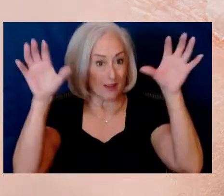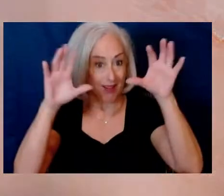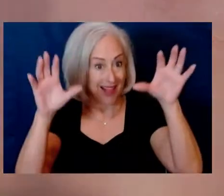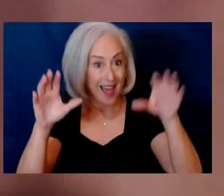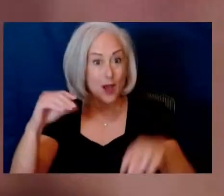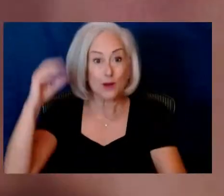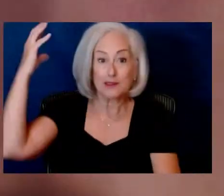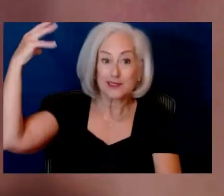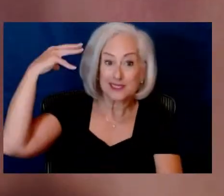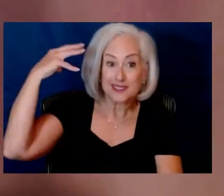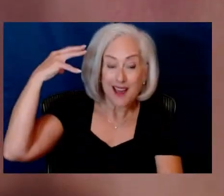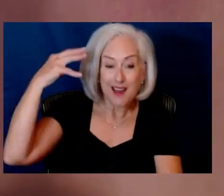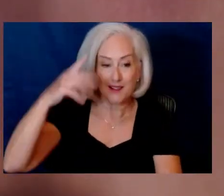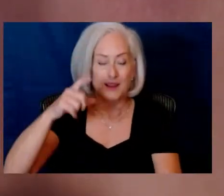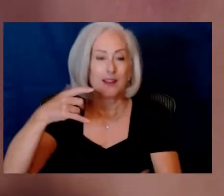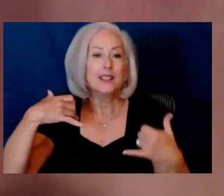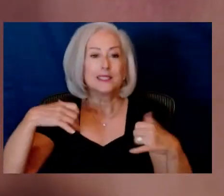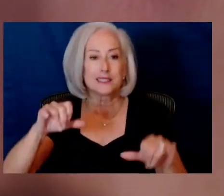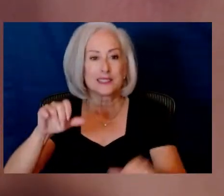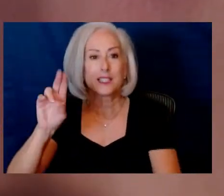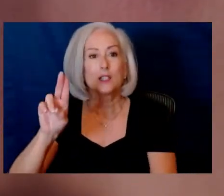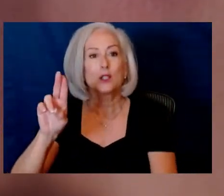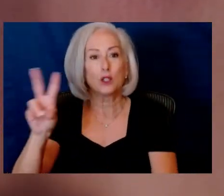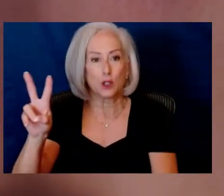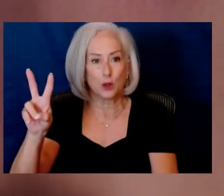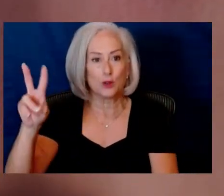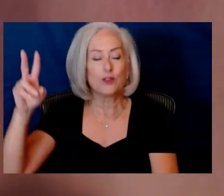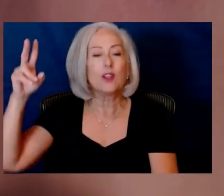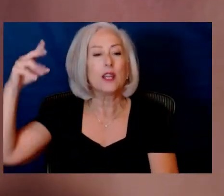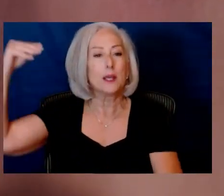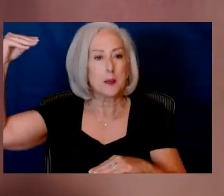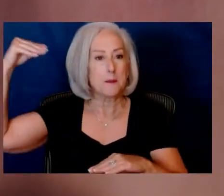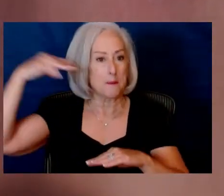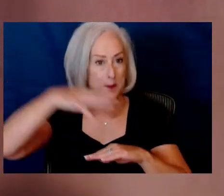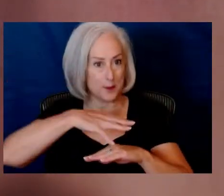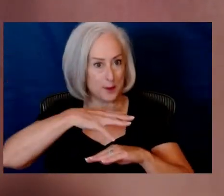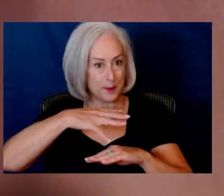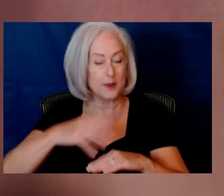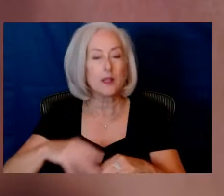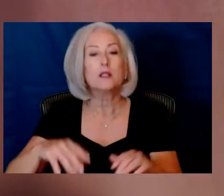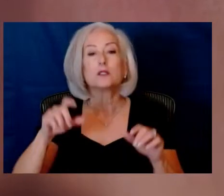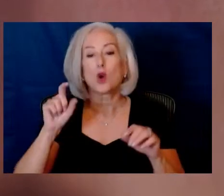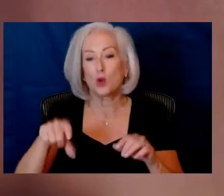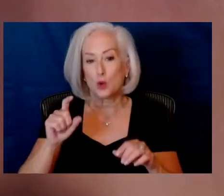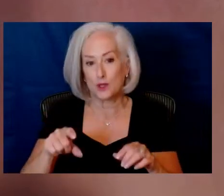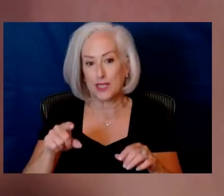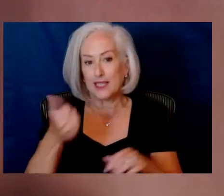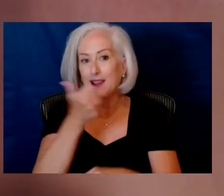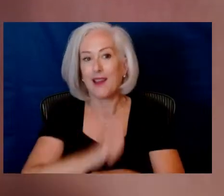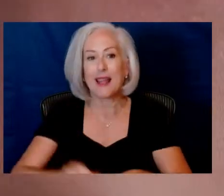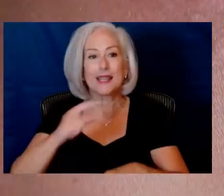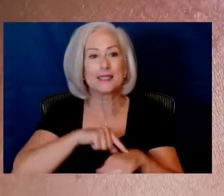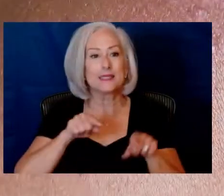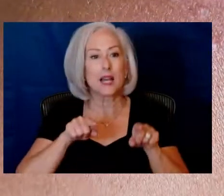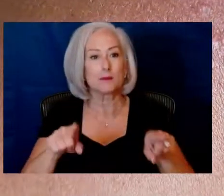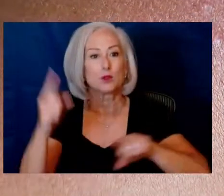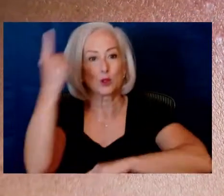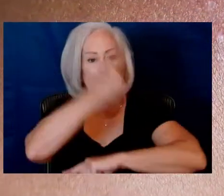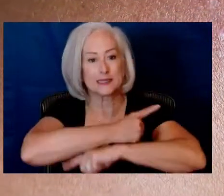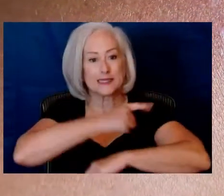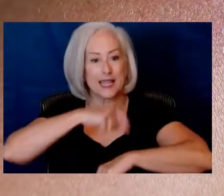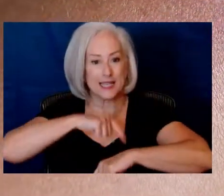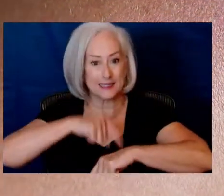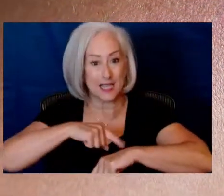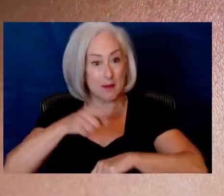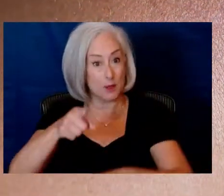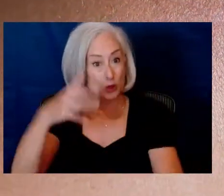atmosphere, and if it is during the daytime when you're outdoors and you're going to be outdoors for a prolonged period of time, you